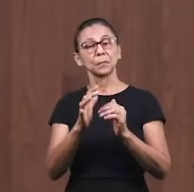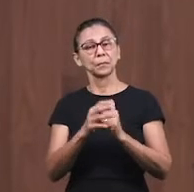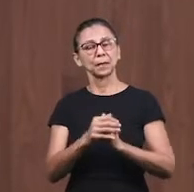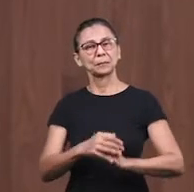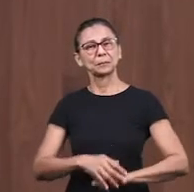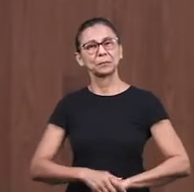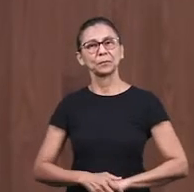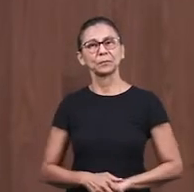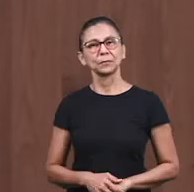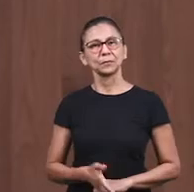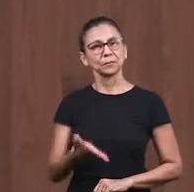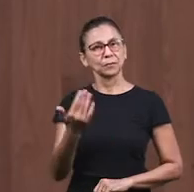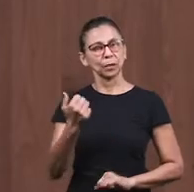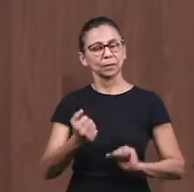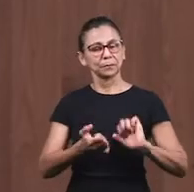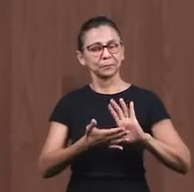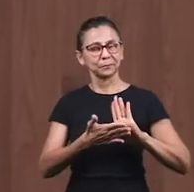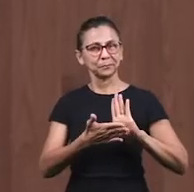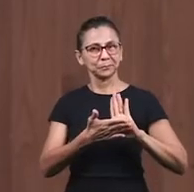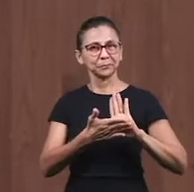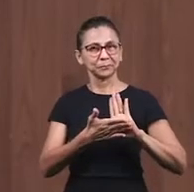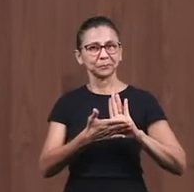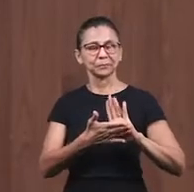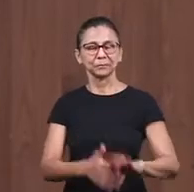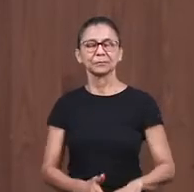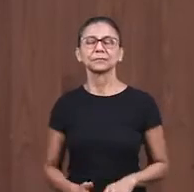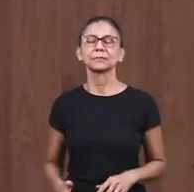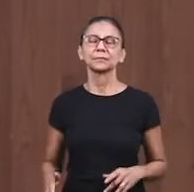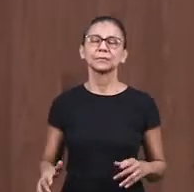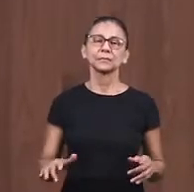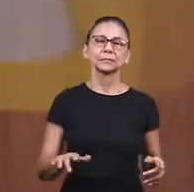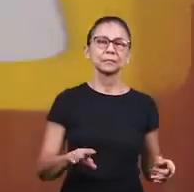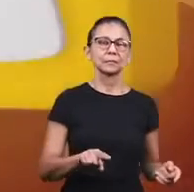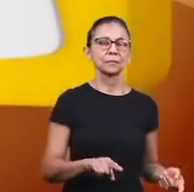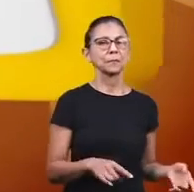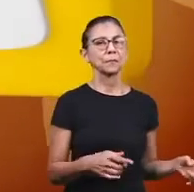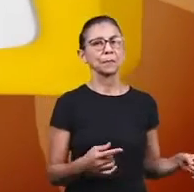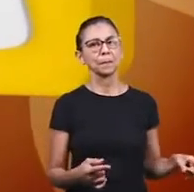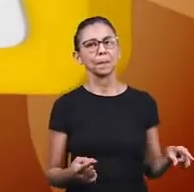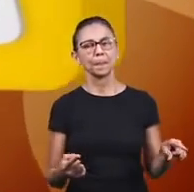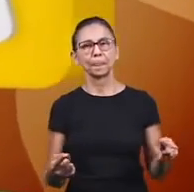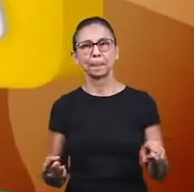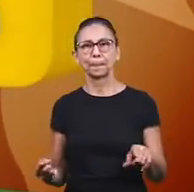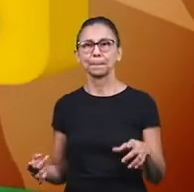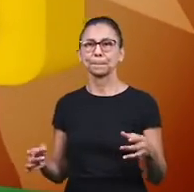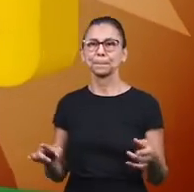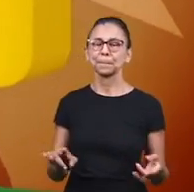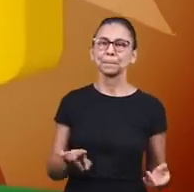amen. Now, we're going to praise the Lord with the song, I Know That on the Cross.